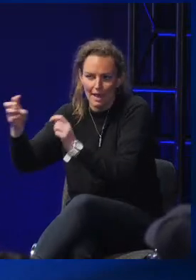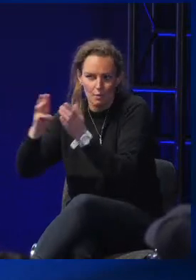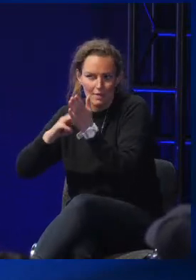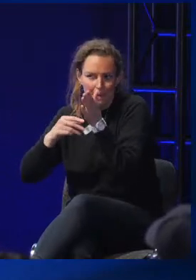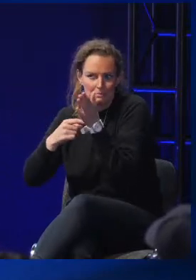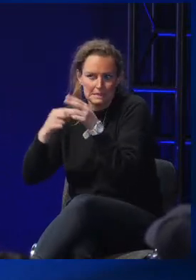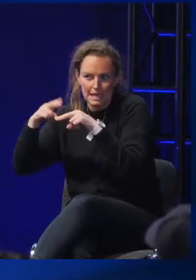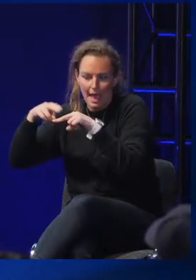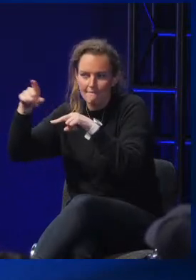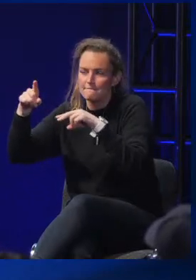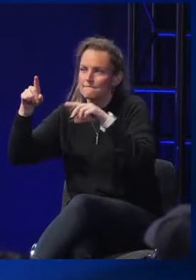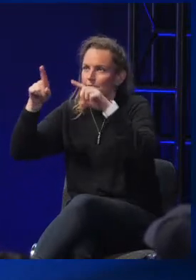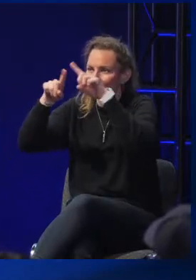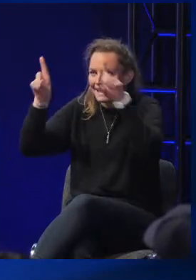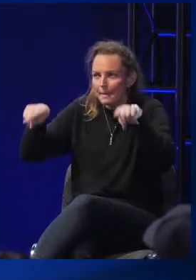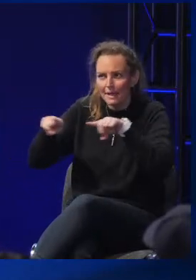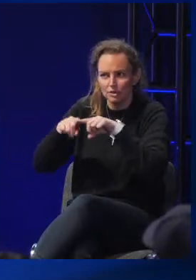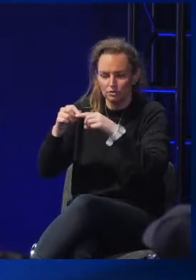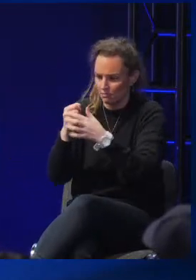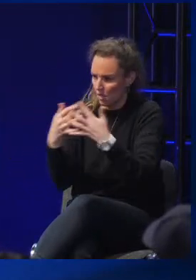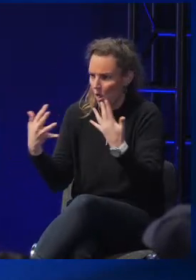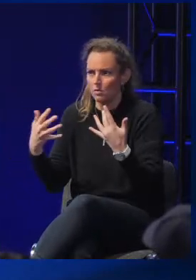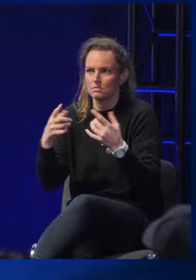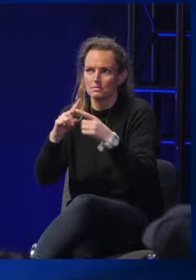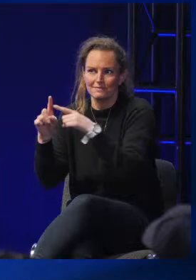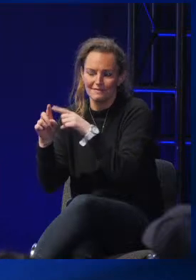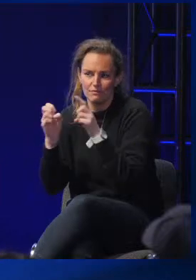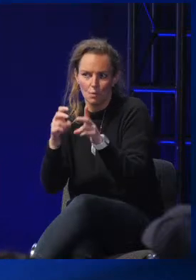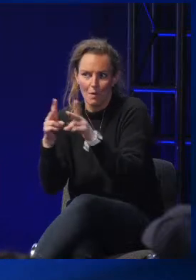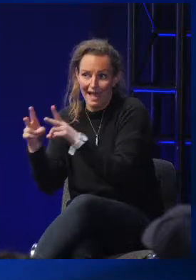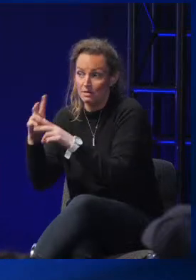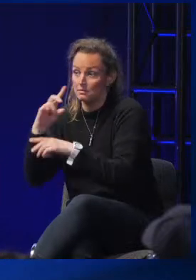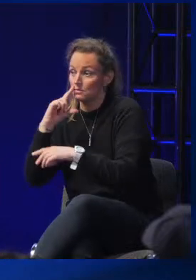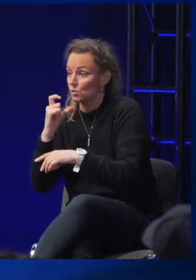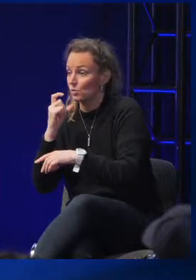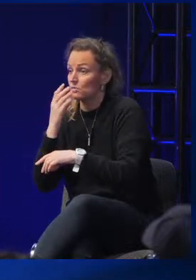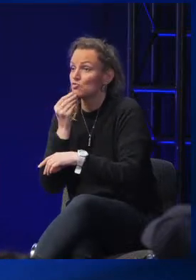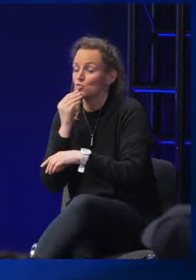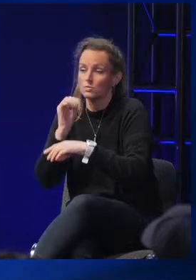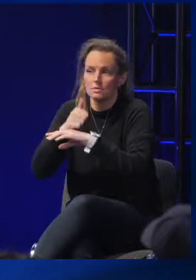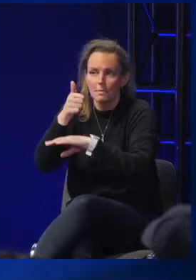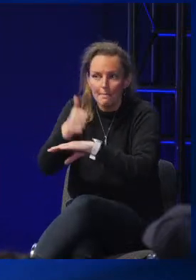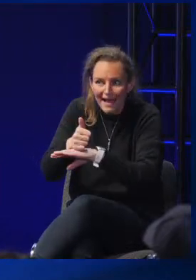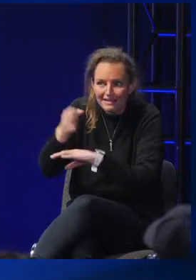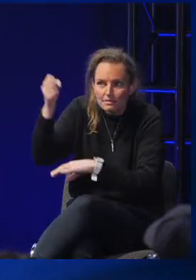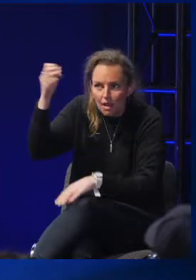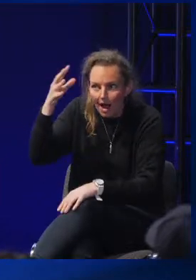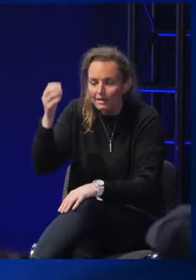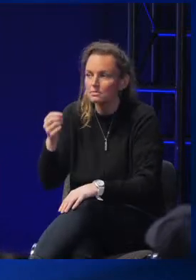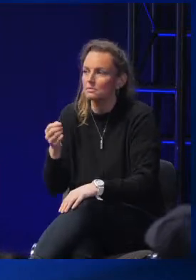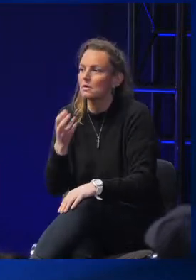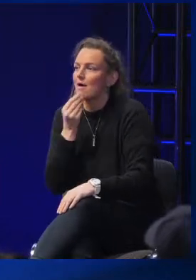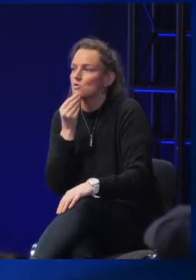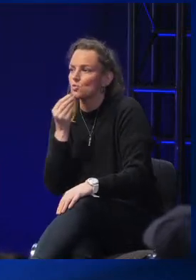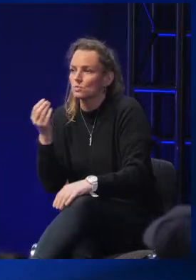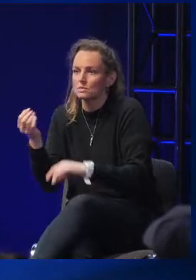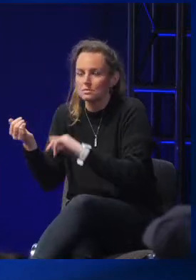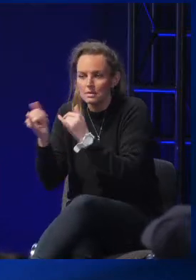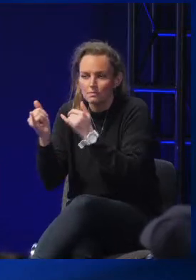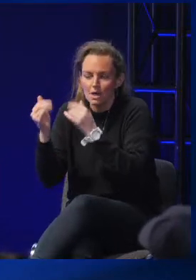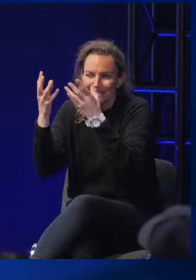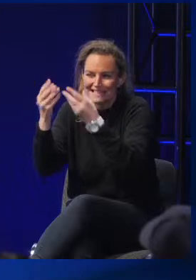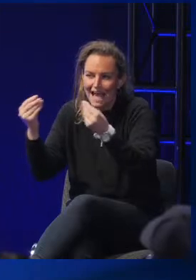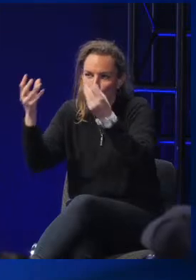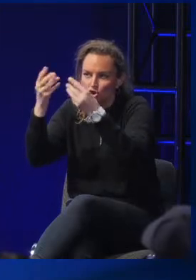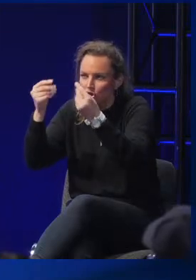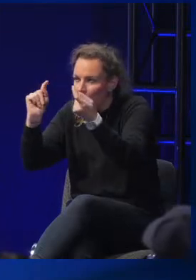get. So there are many ways. For example, if you use BaseLight, I use sometimes texture equalizer tool, so I can